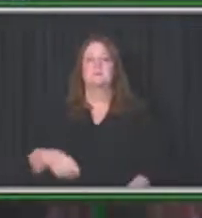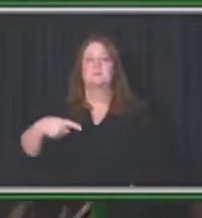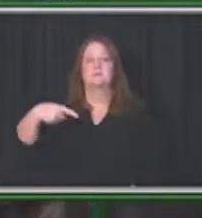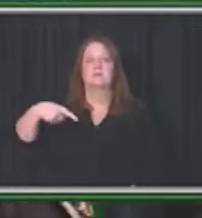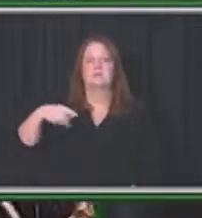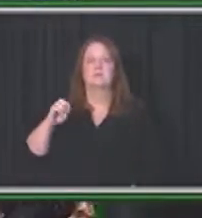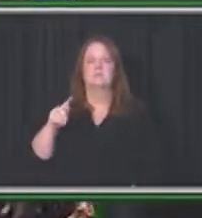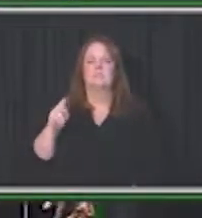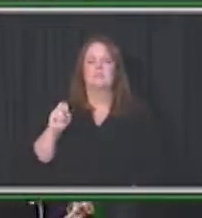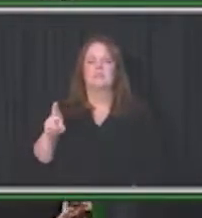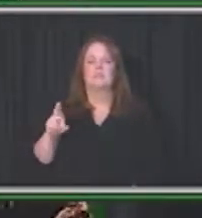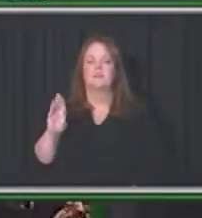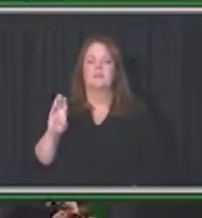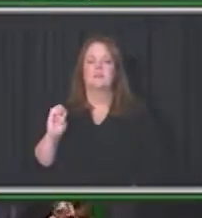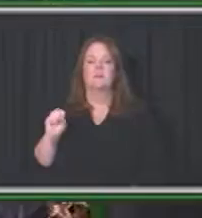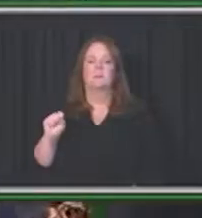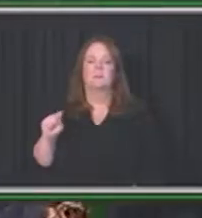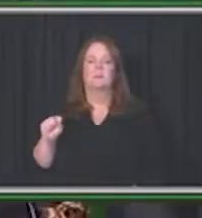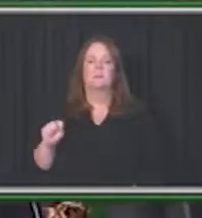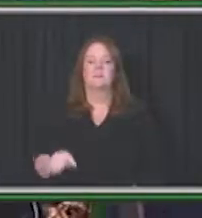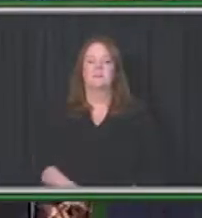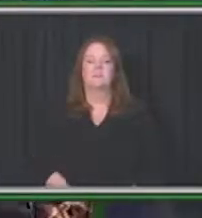Peter Best.